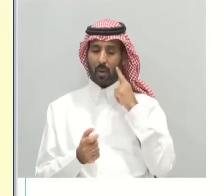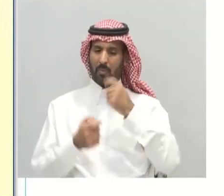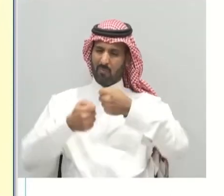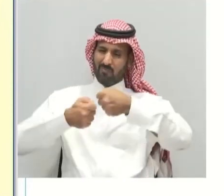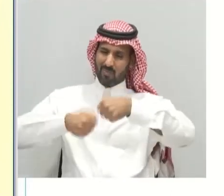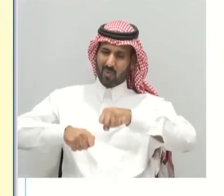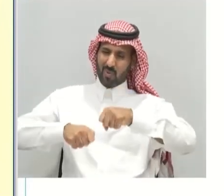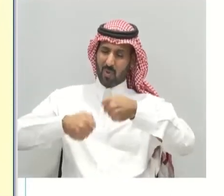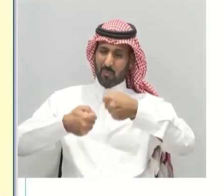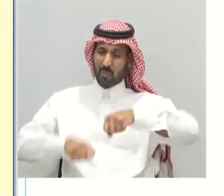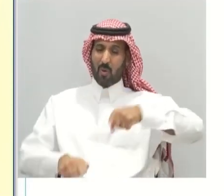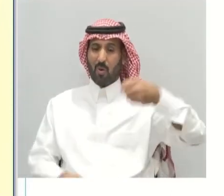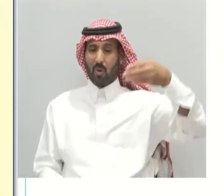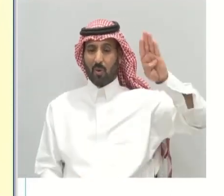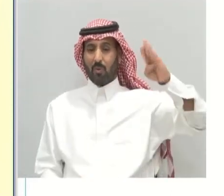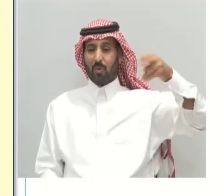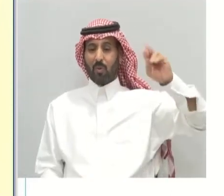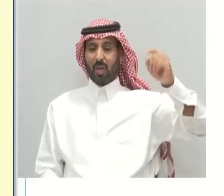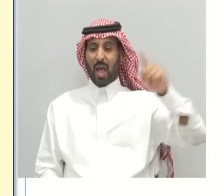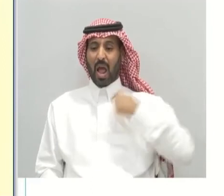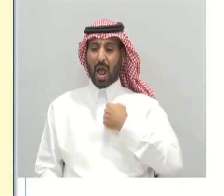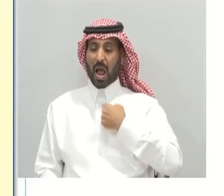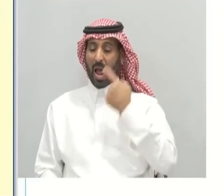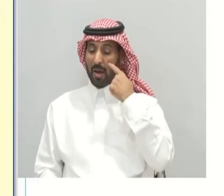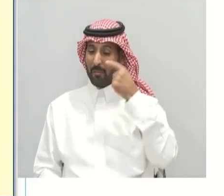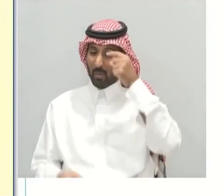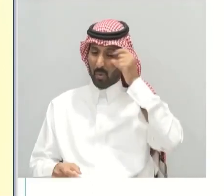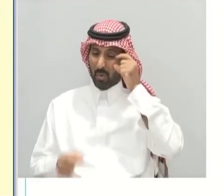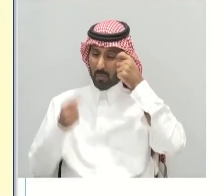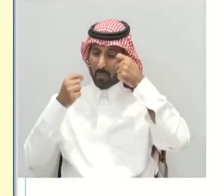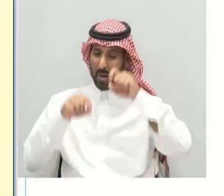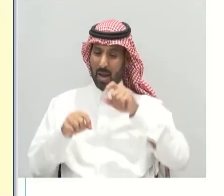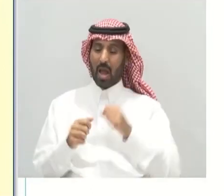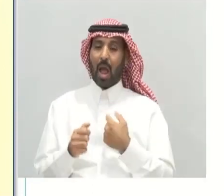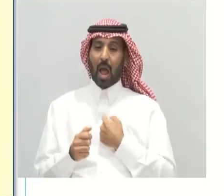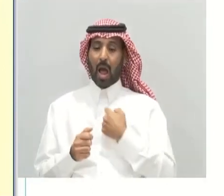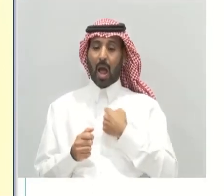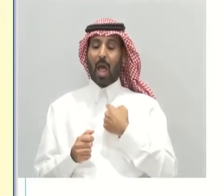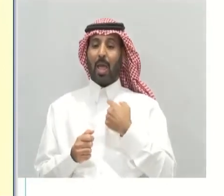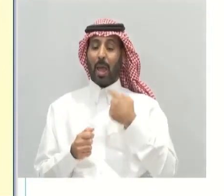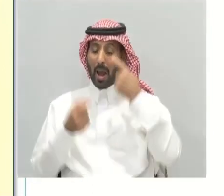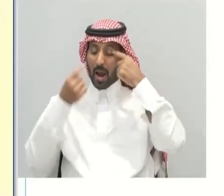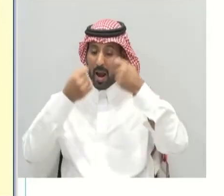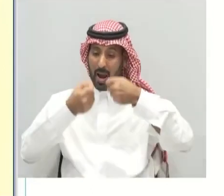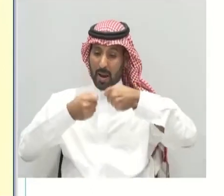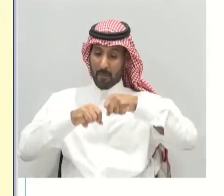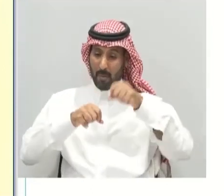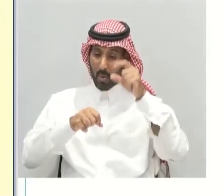broke, broke. I broke my glasses. Broke,